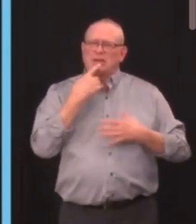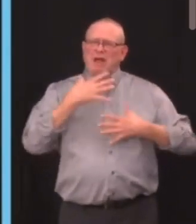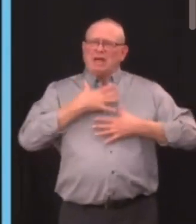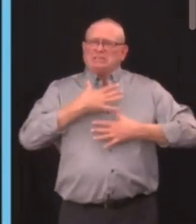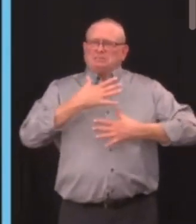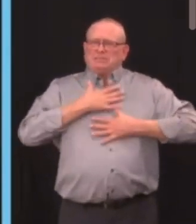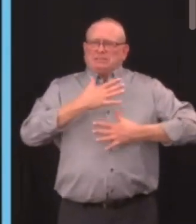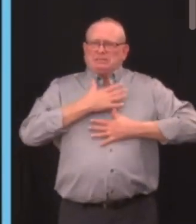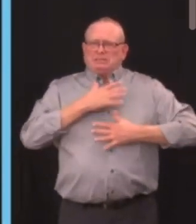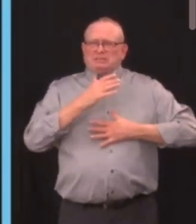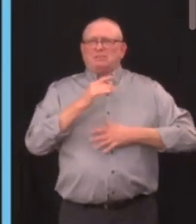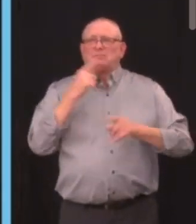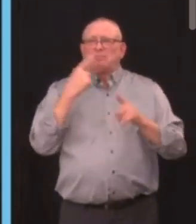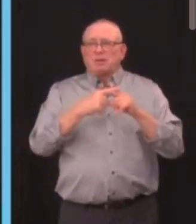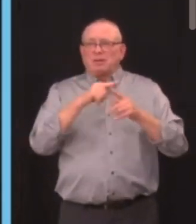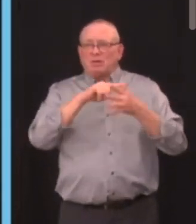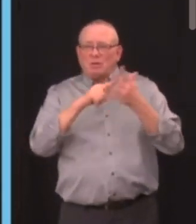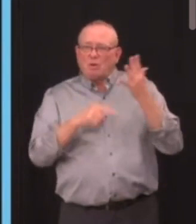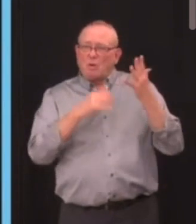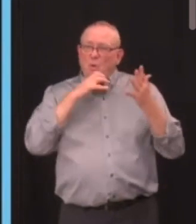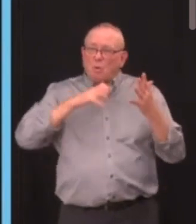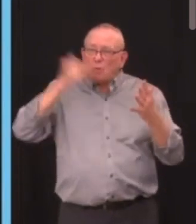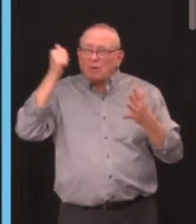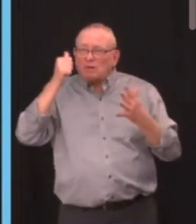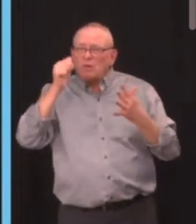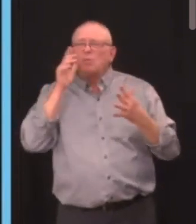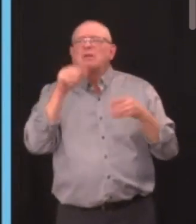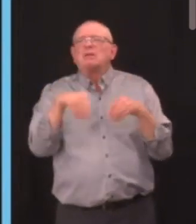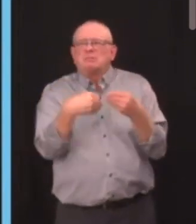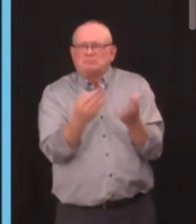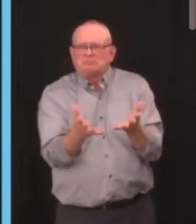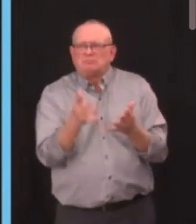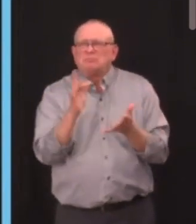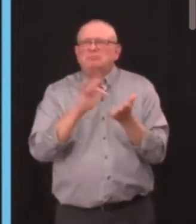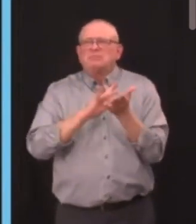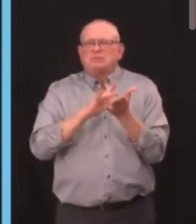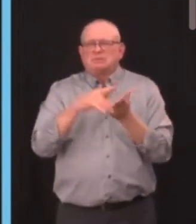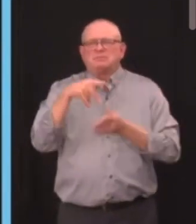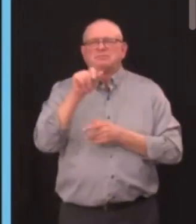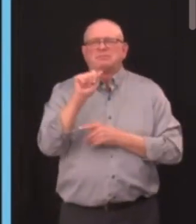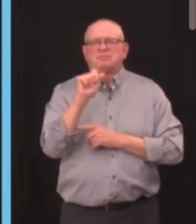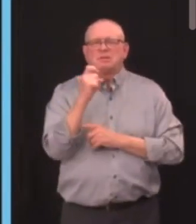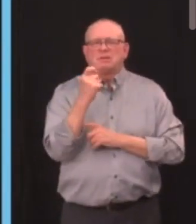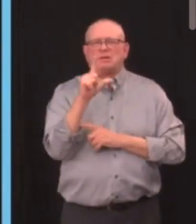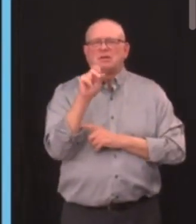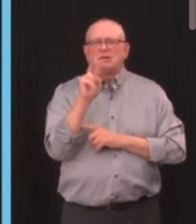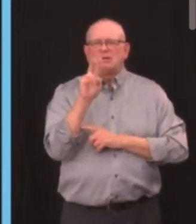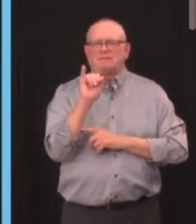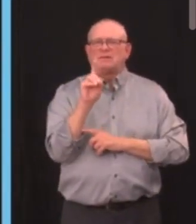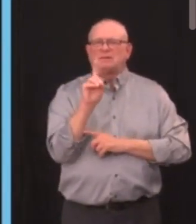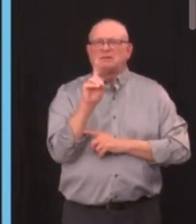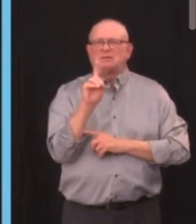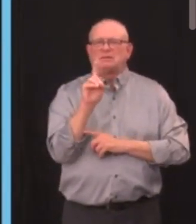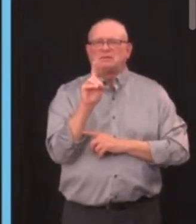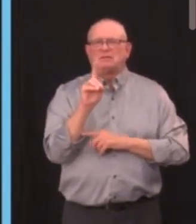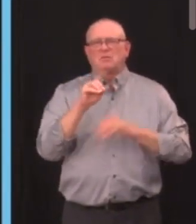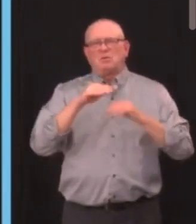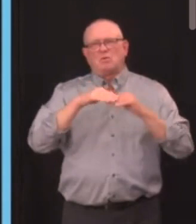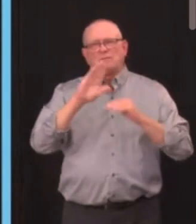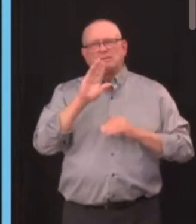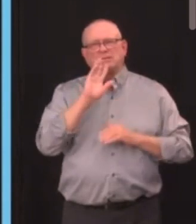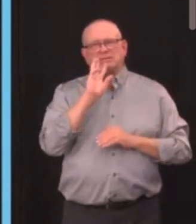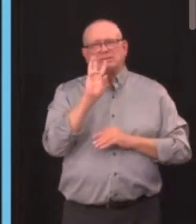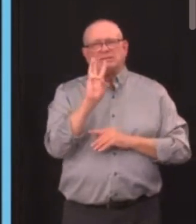expanding eligibility for Paxlovid. Starting today, it will include people age 60 and over and First Nations people